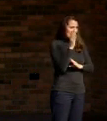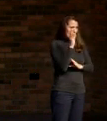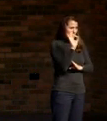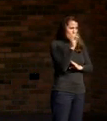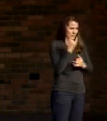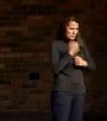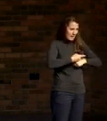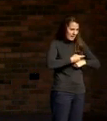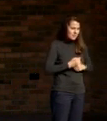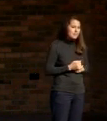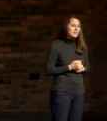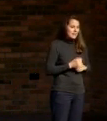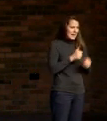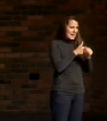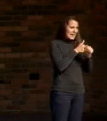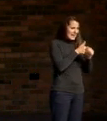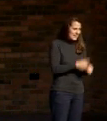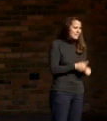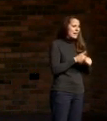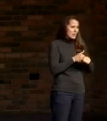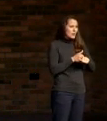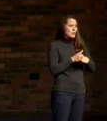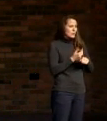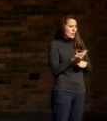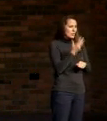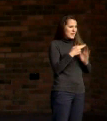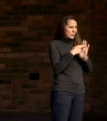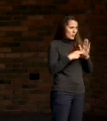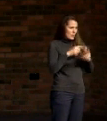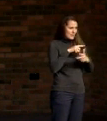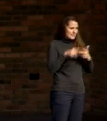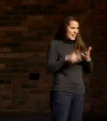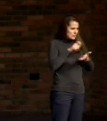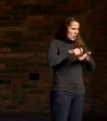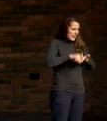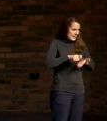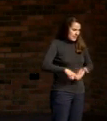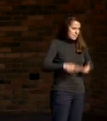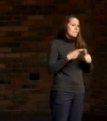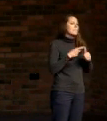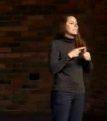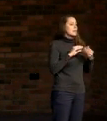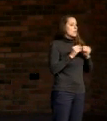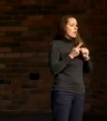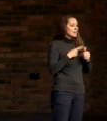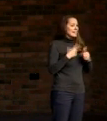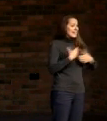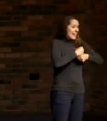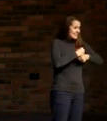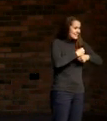today and follow what is called the three rules of journalism, which are number one,